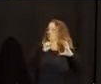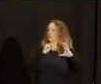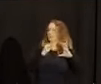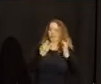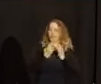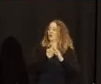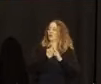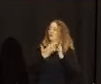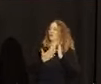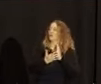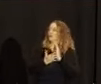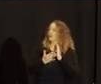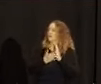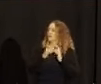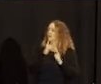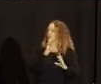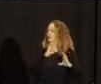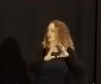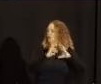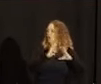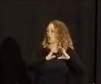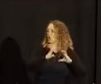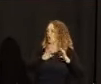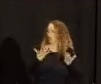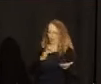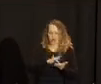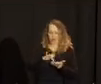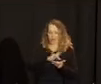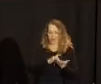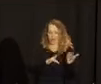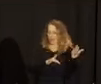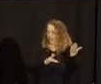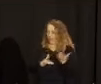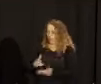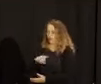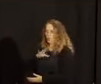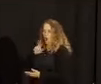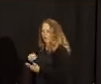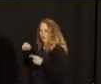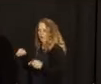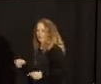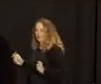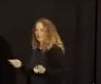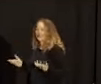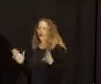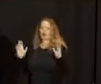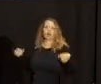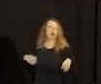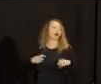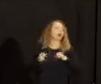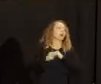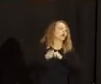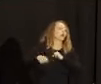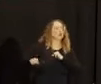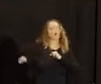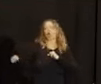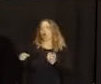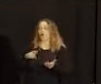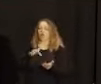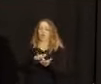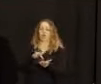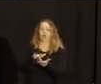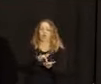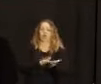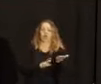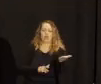devices to talk. That group is never at the table. That group is often told it takes too long to have a conversation to include